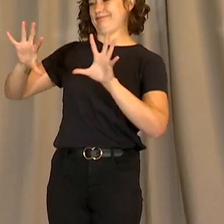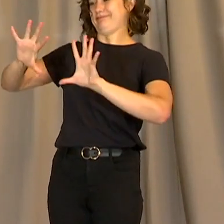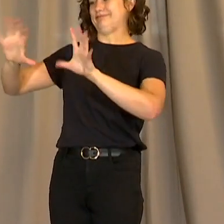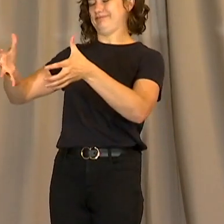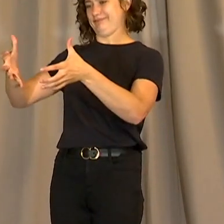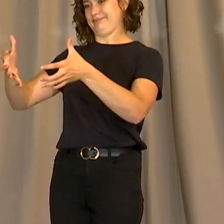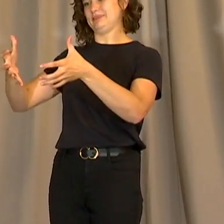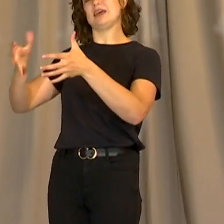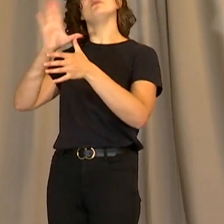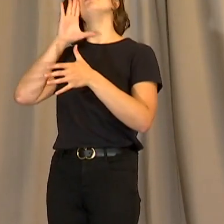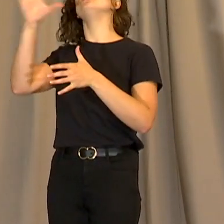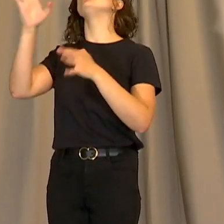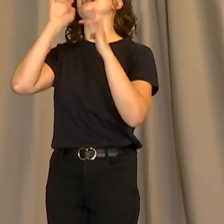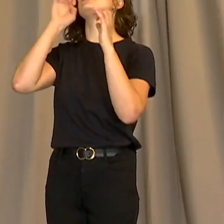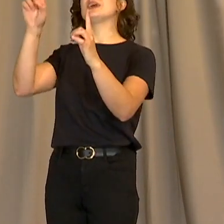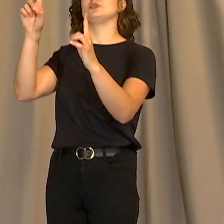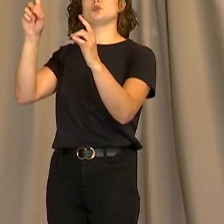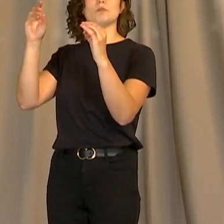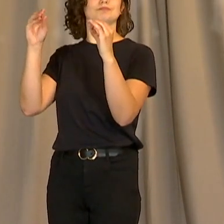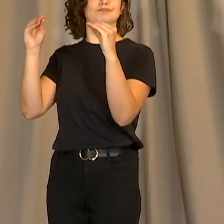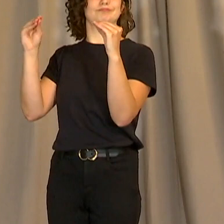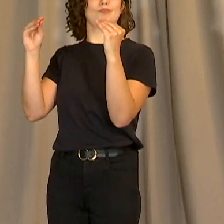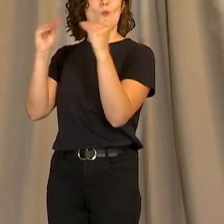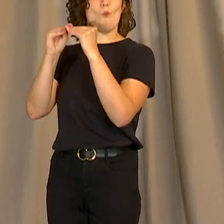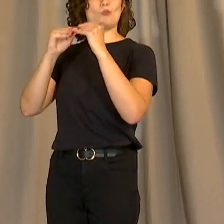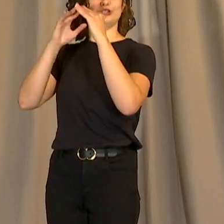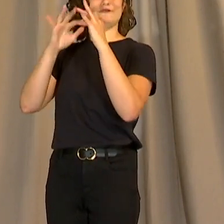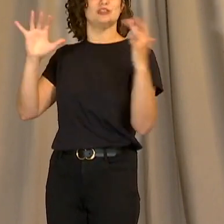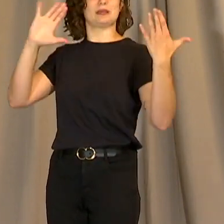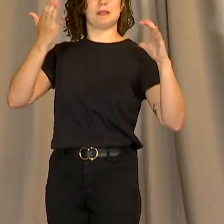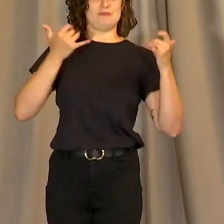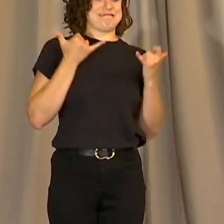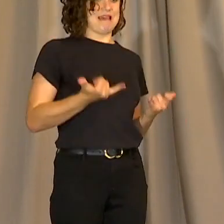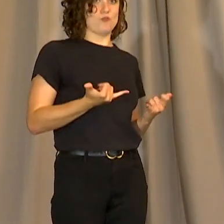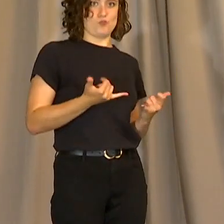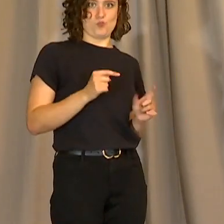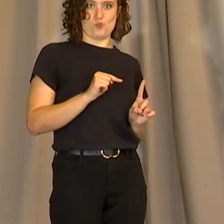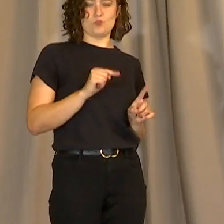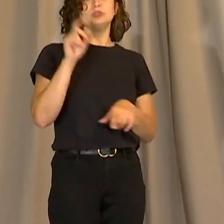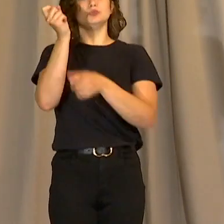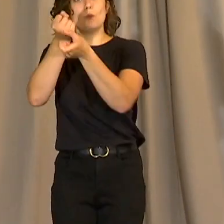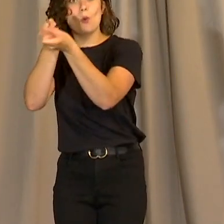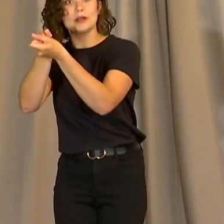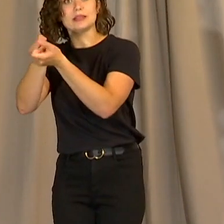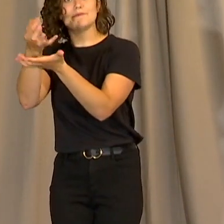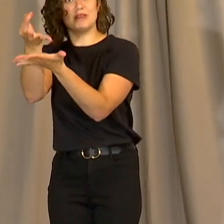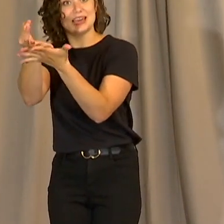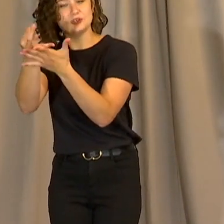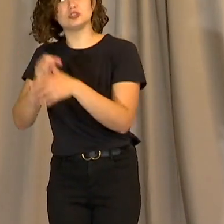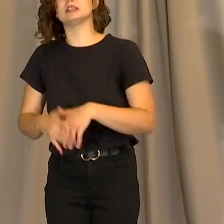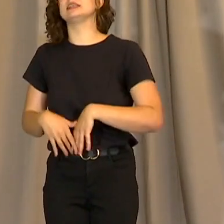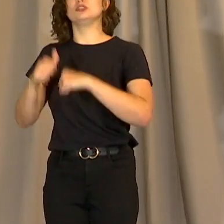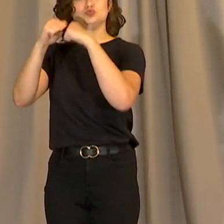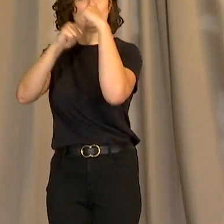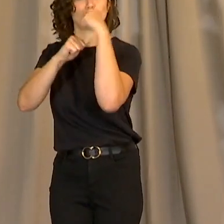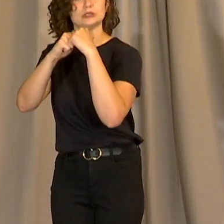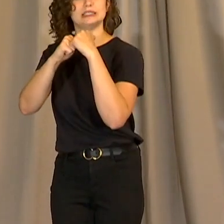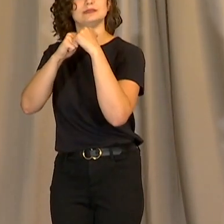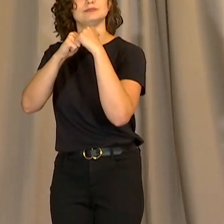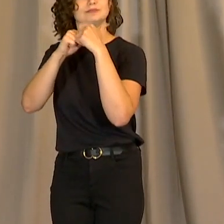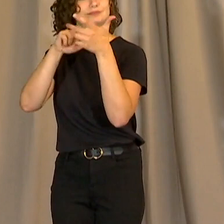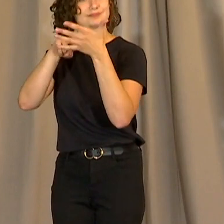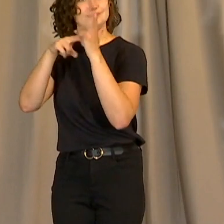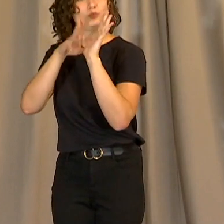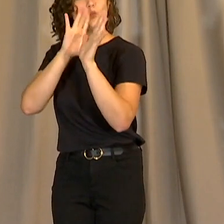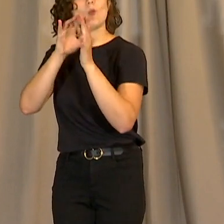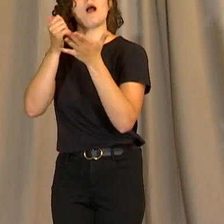more diverse than our current population. So by supporting them financially, structurally, it will help